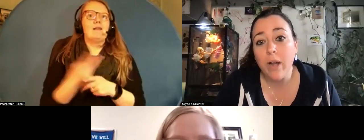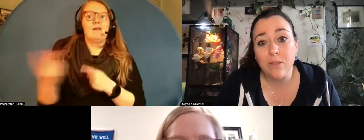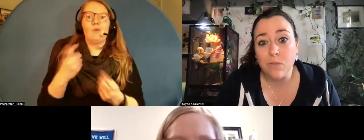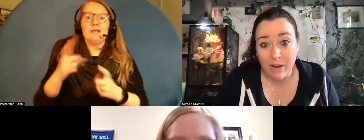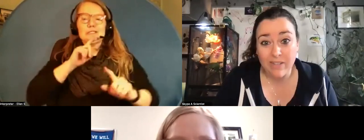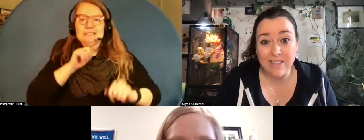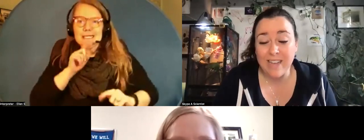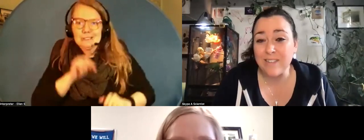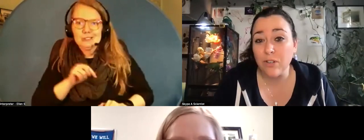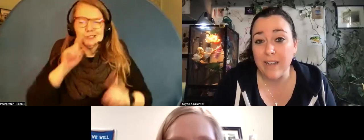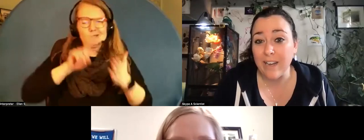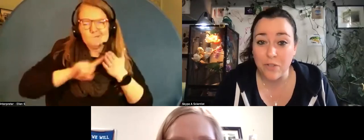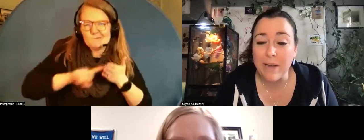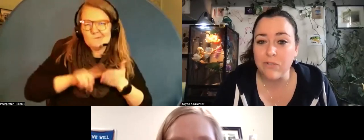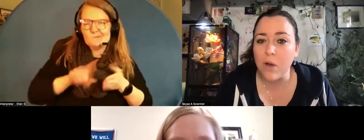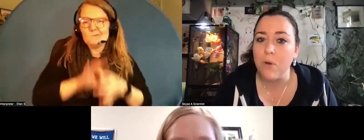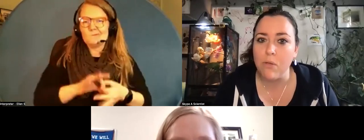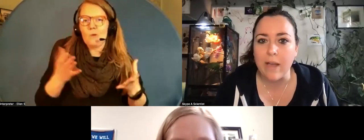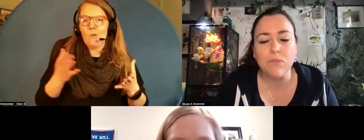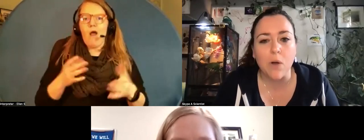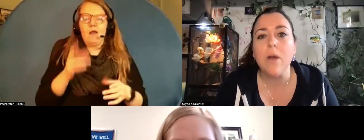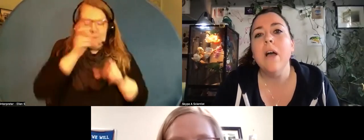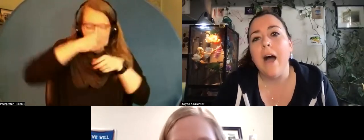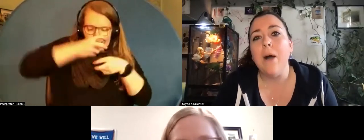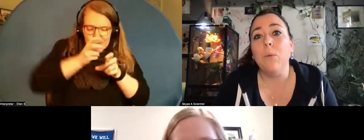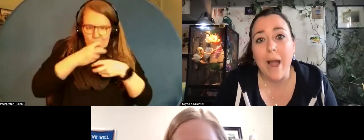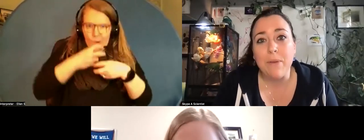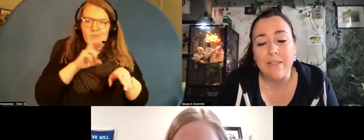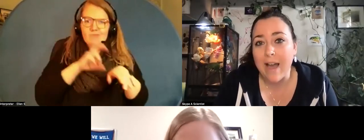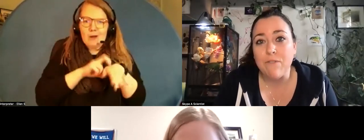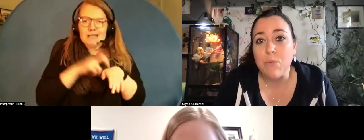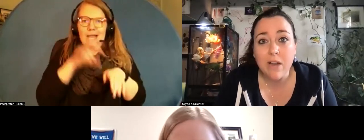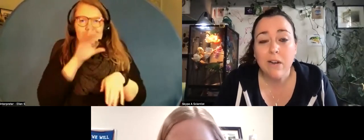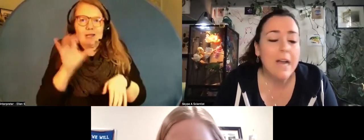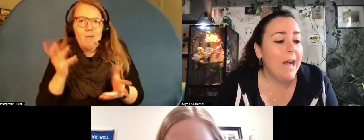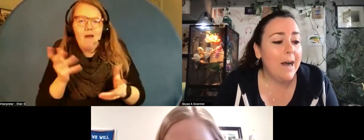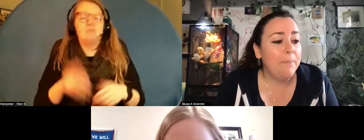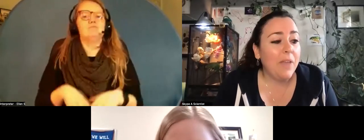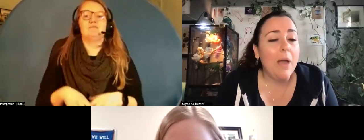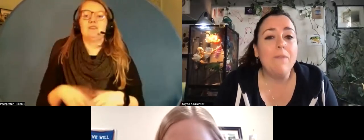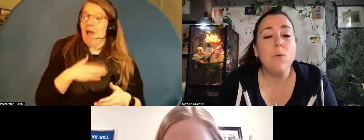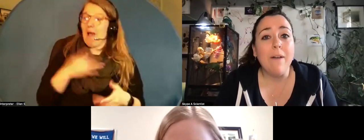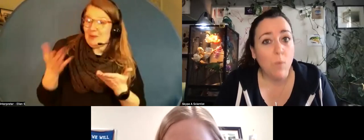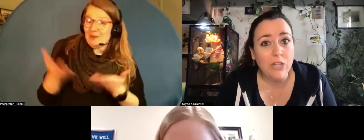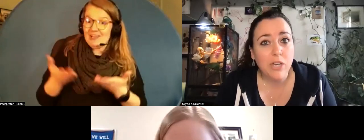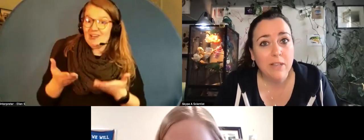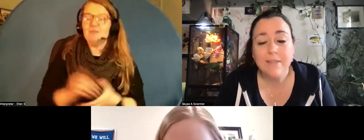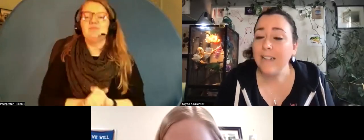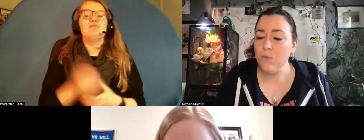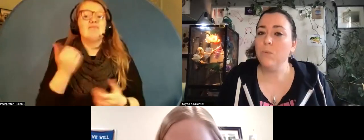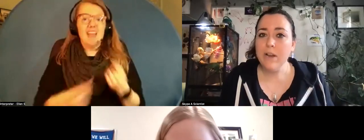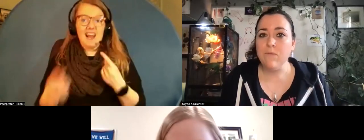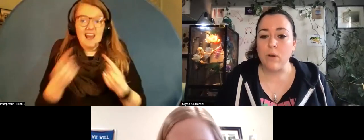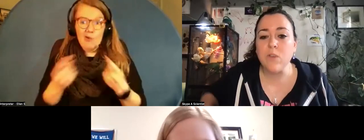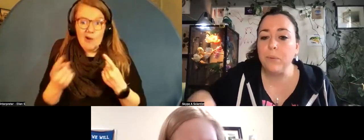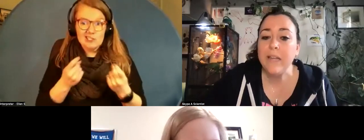for, what those parasites look like under the microscope, the whole thing. So we're happy to have you here. If you have questions,